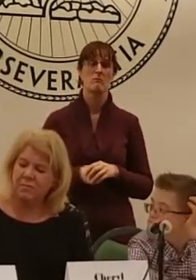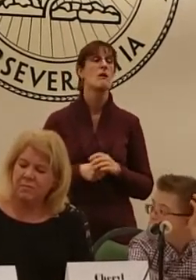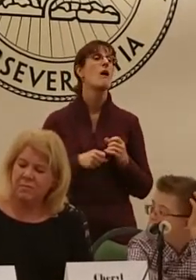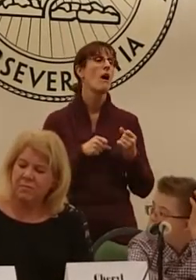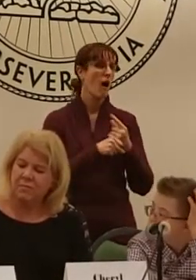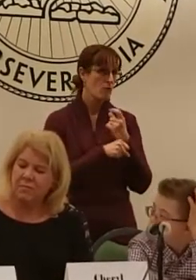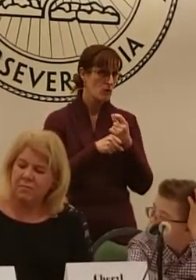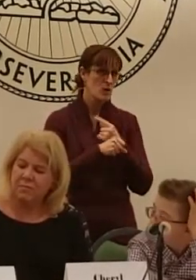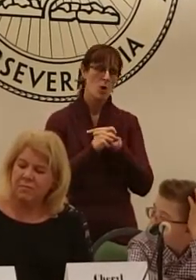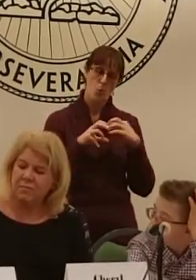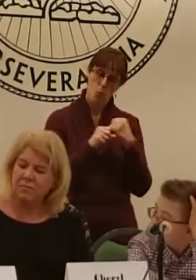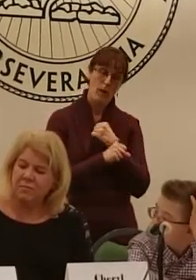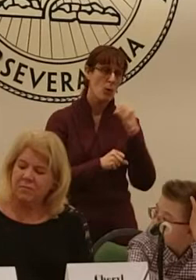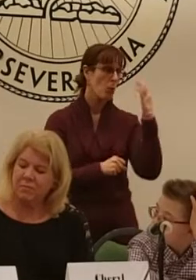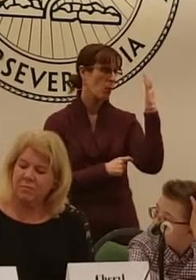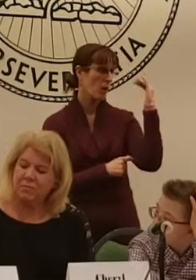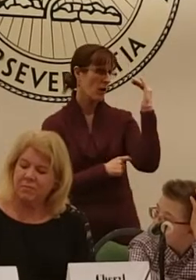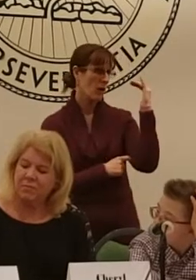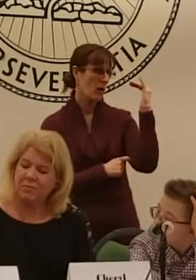because